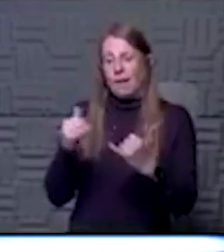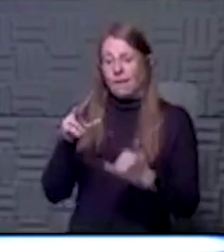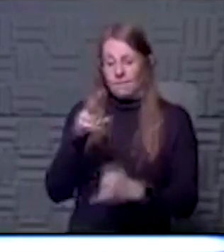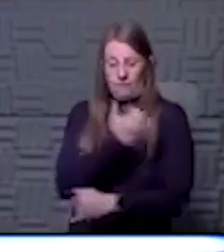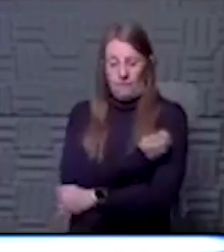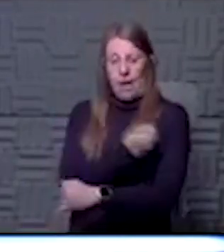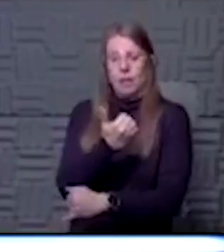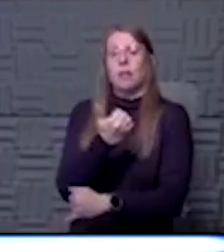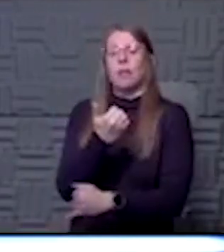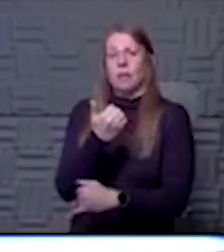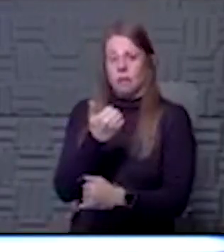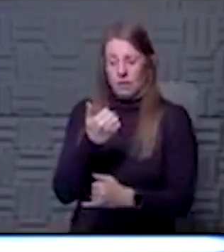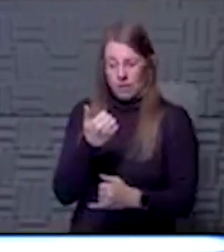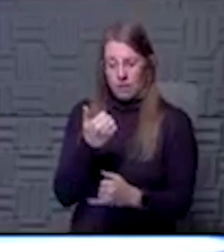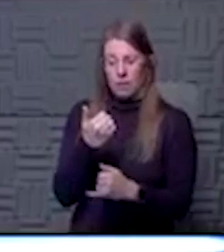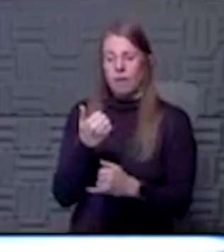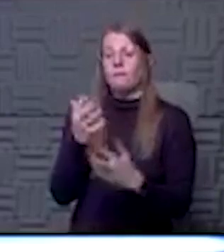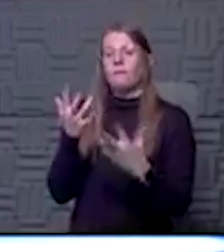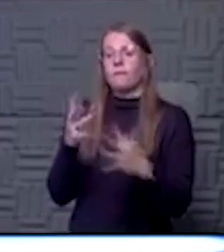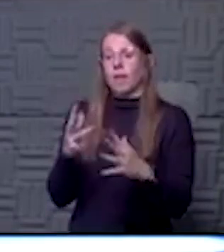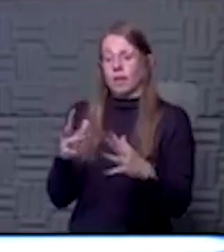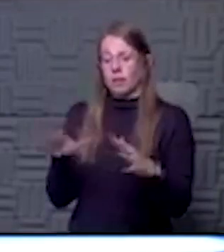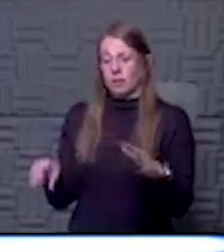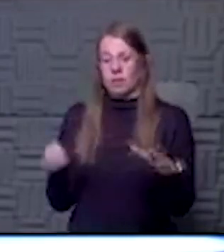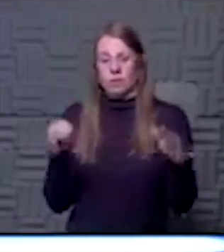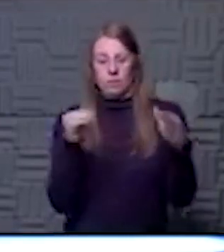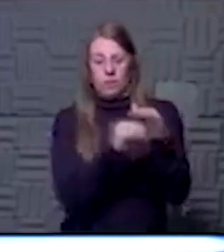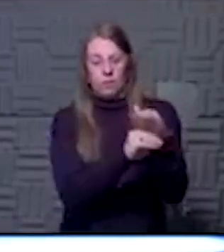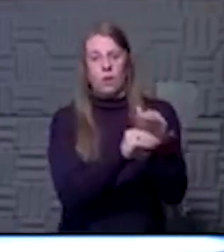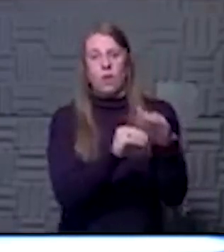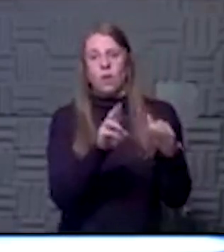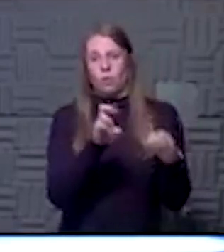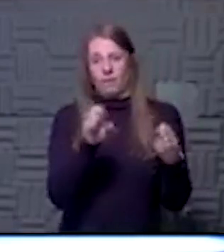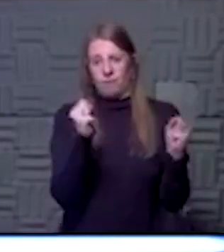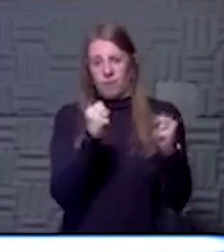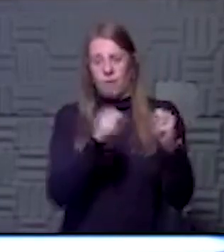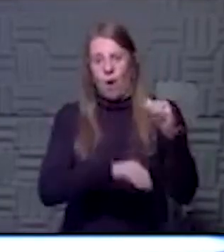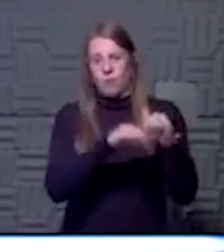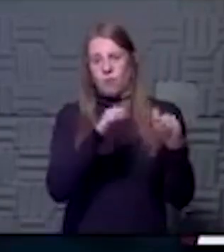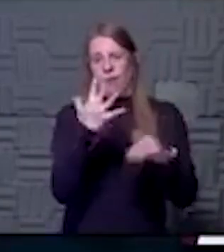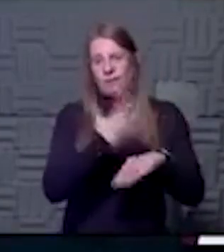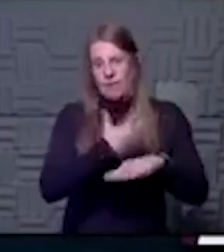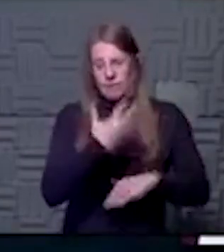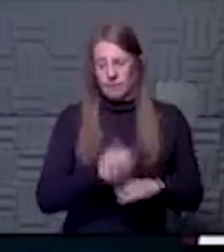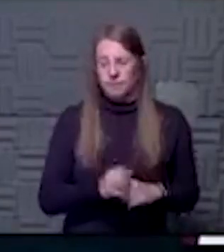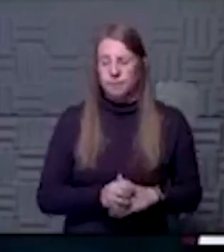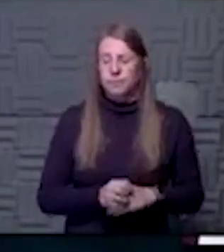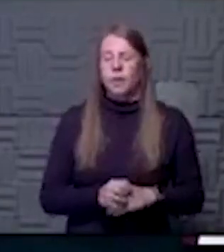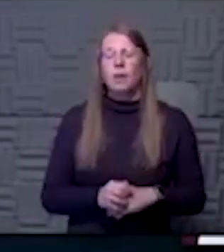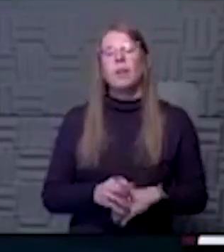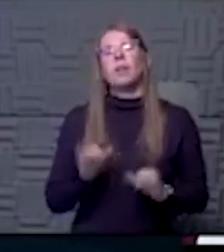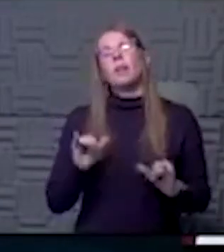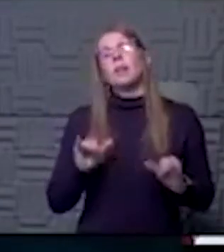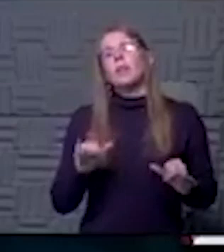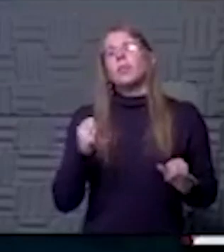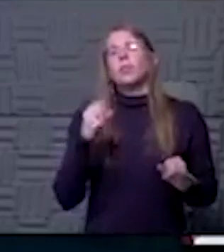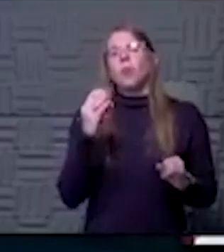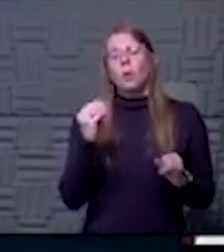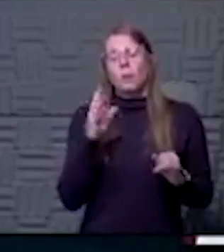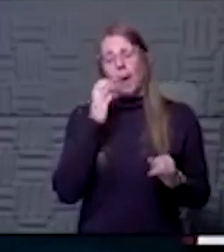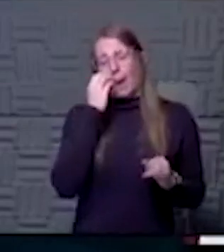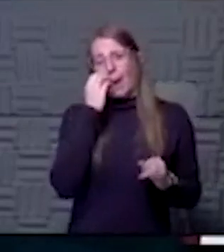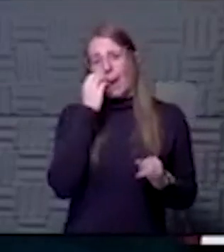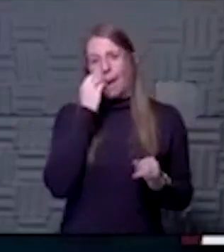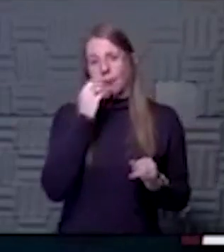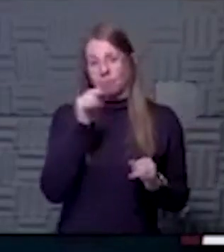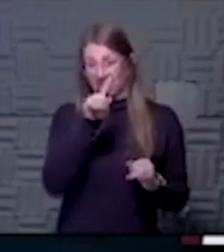once reconstituted can be stored at refrigerated level for 5 days. Wow. So here's the